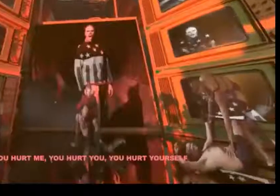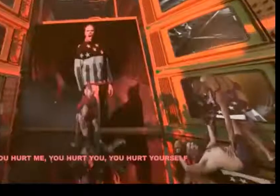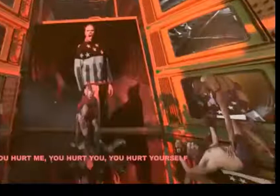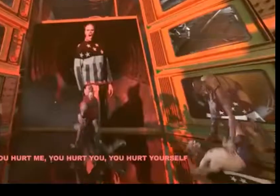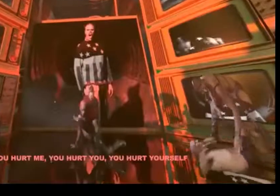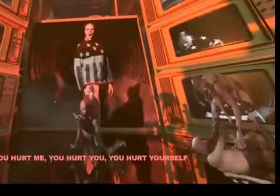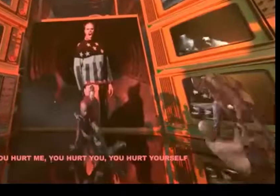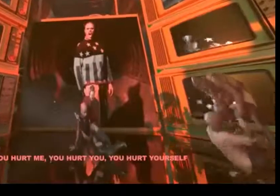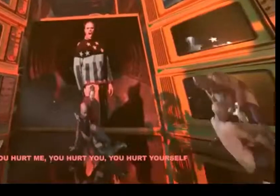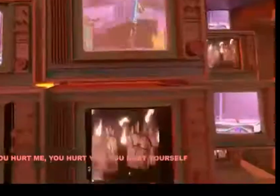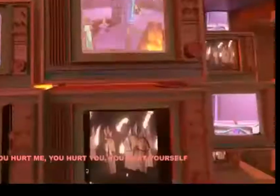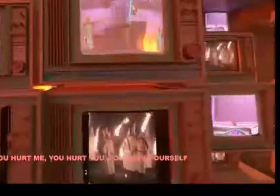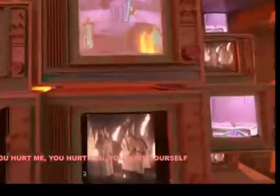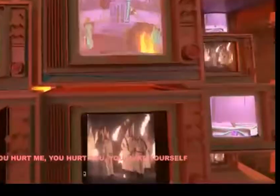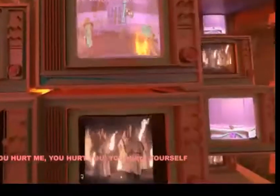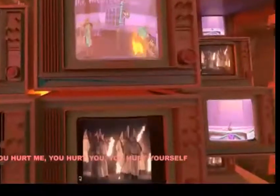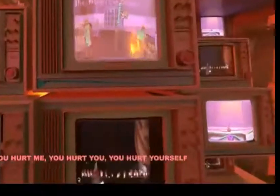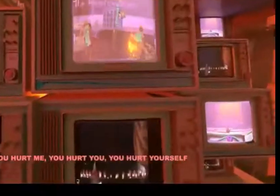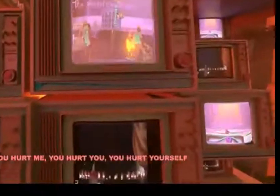you hurt yourself.